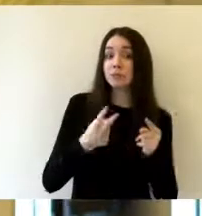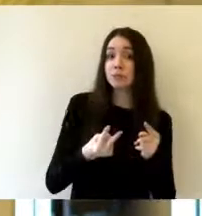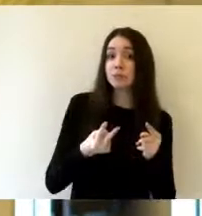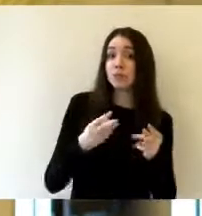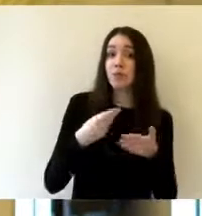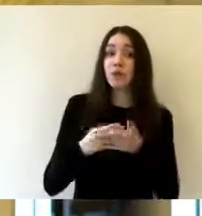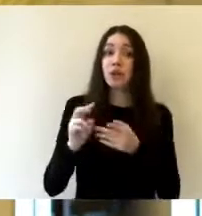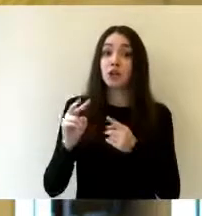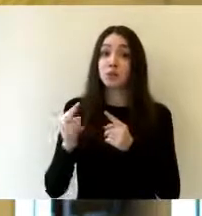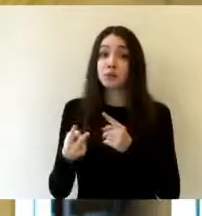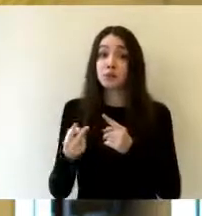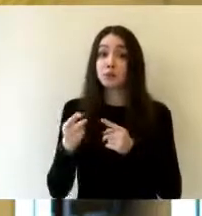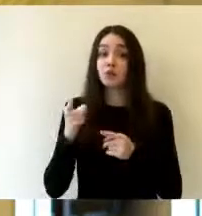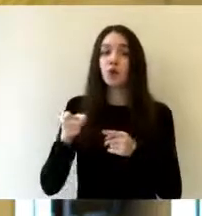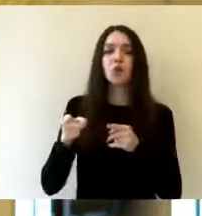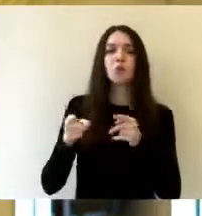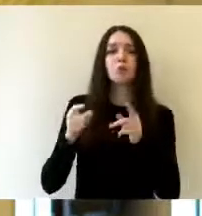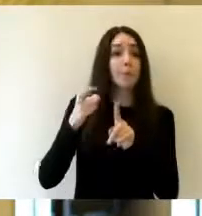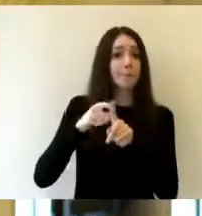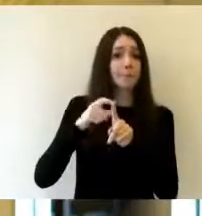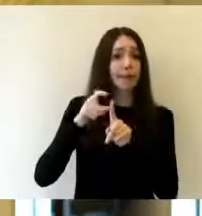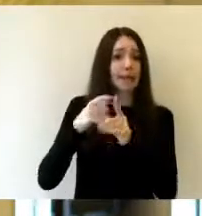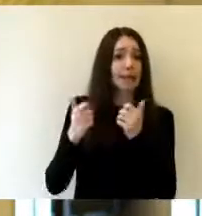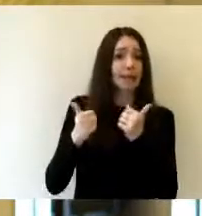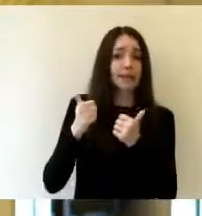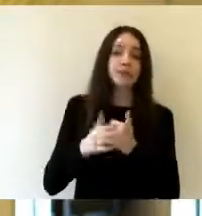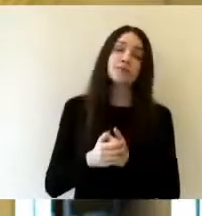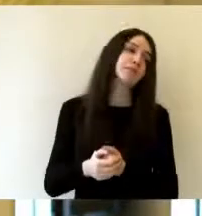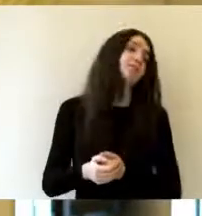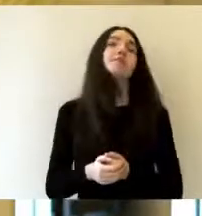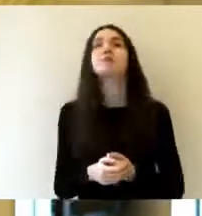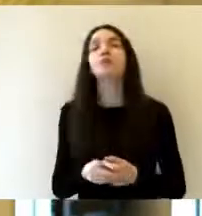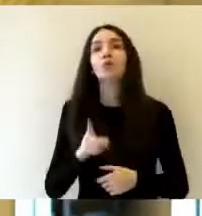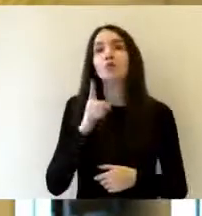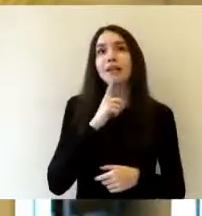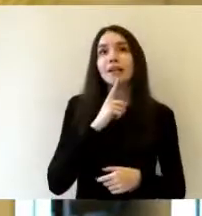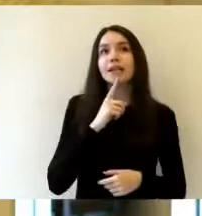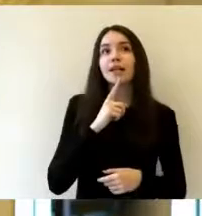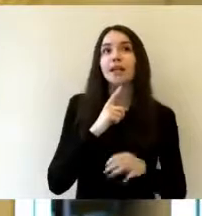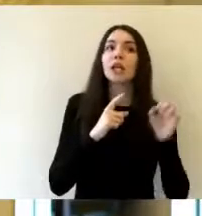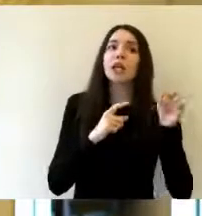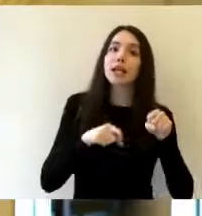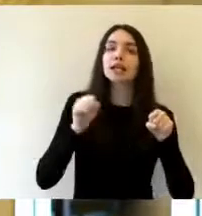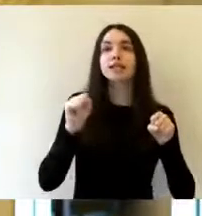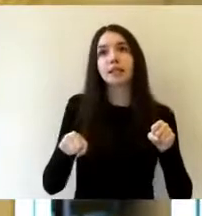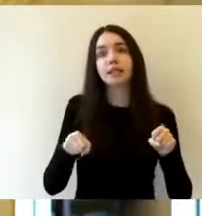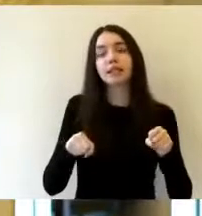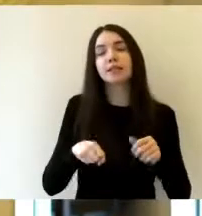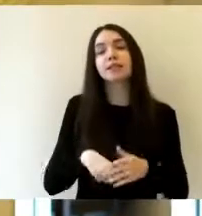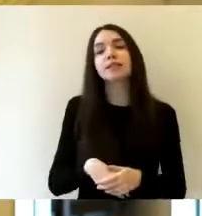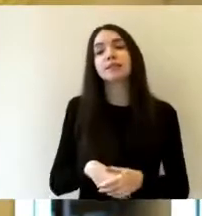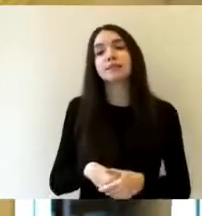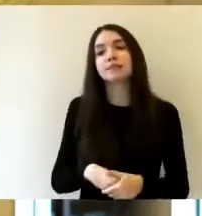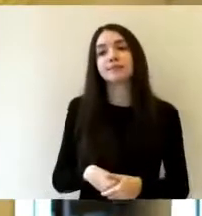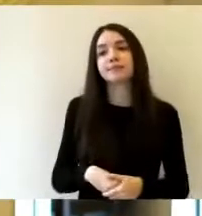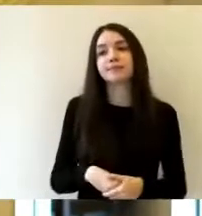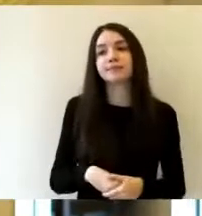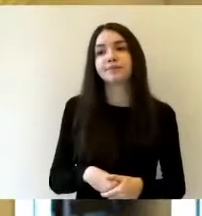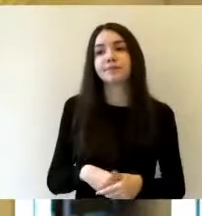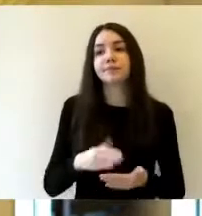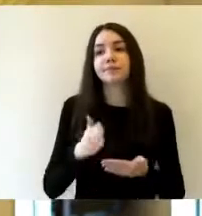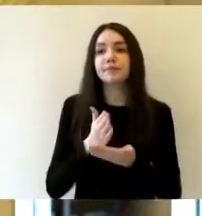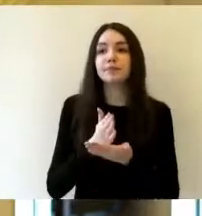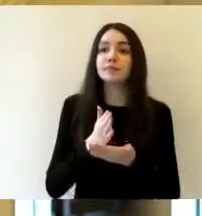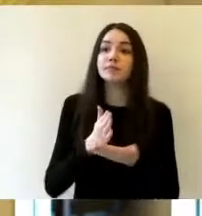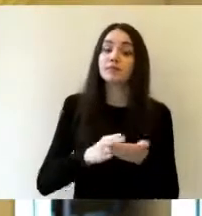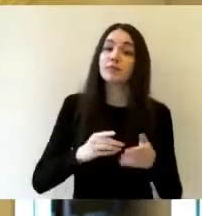commissions? Well, yes to both of those. I mean, there are certain things that I